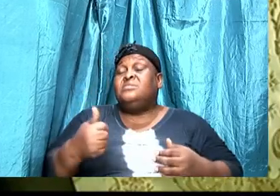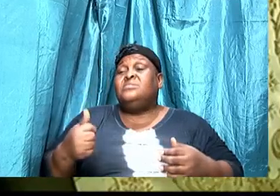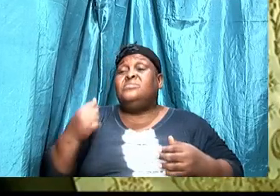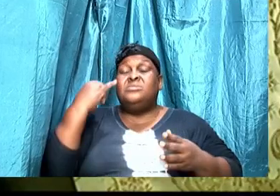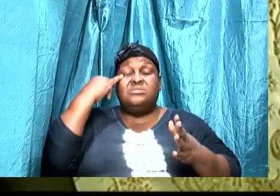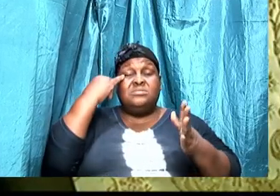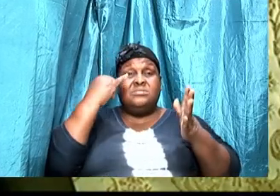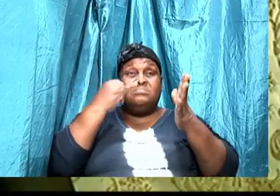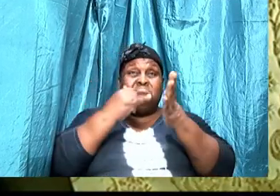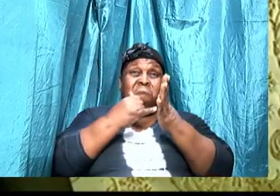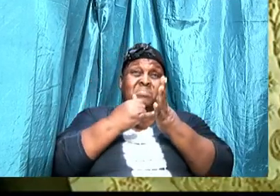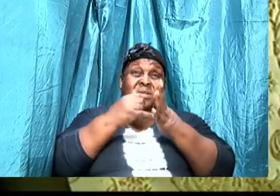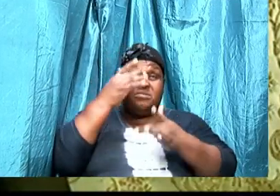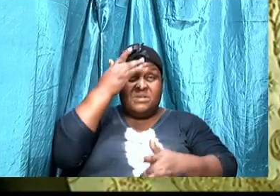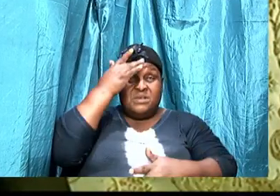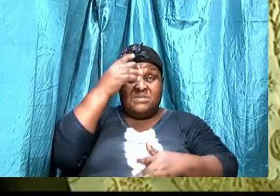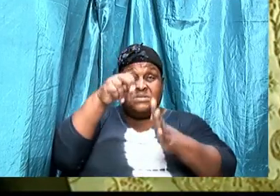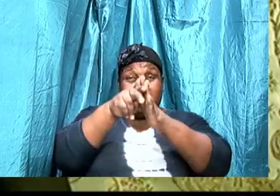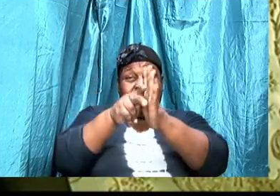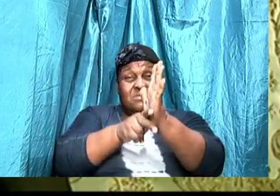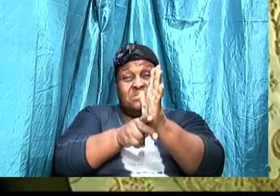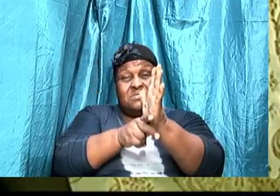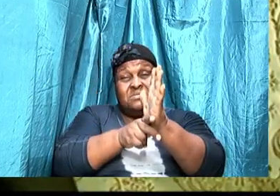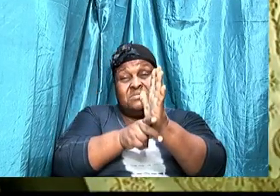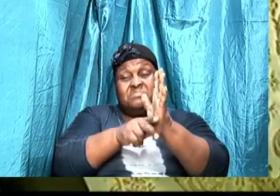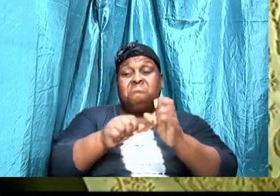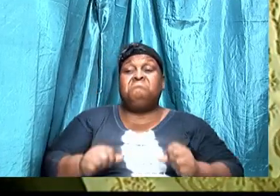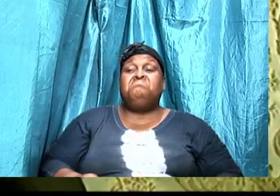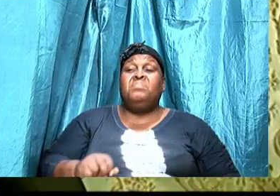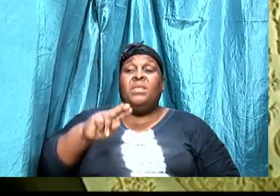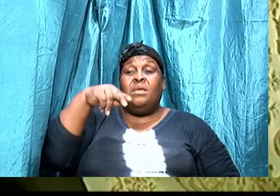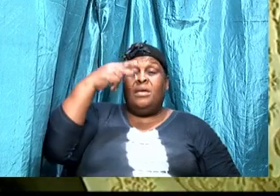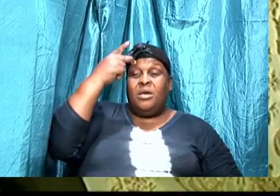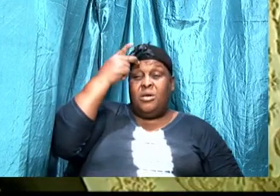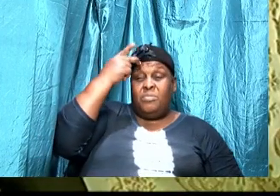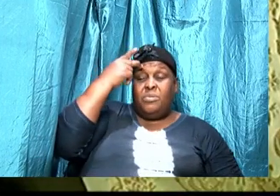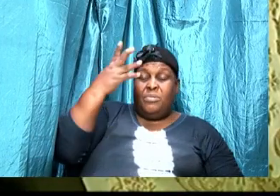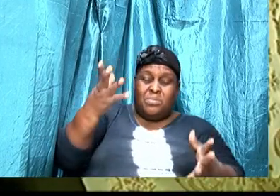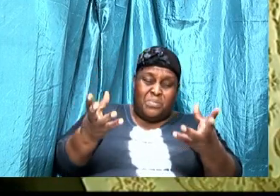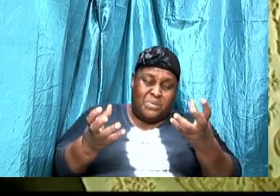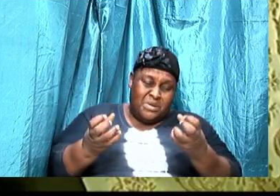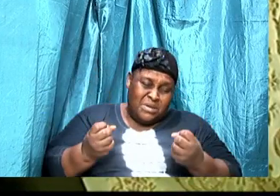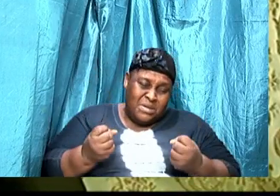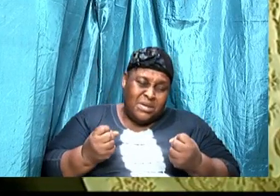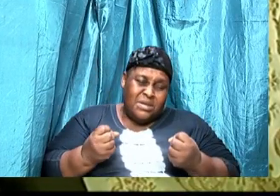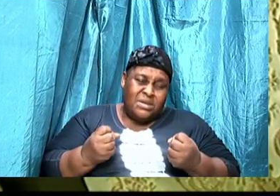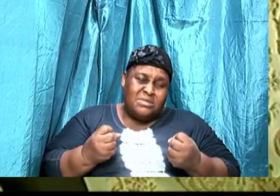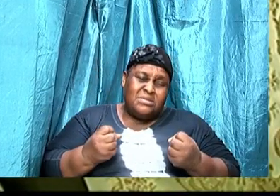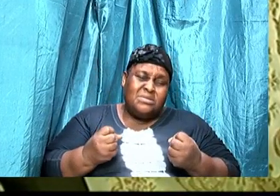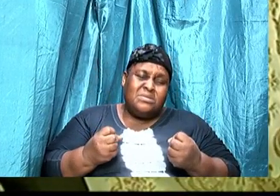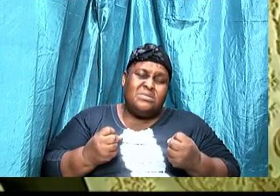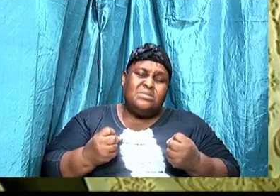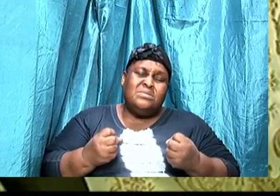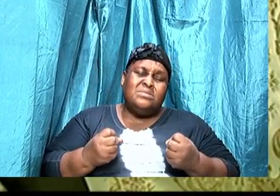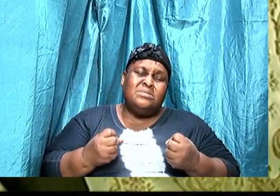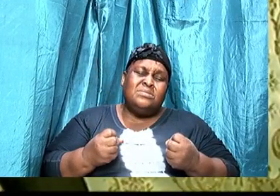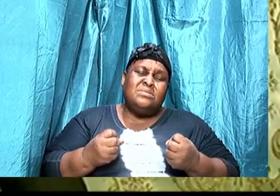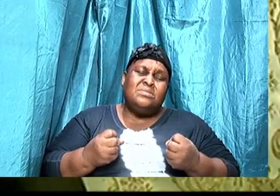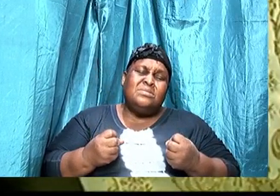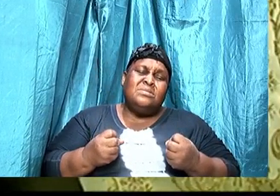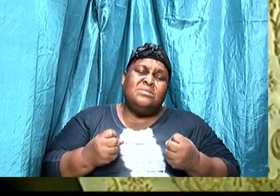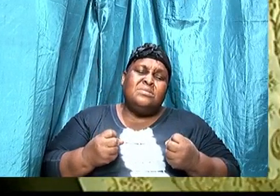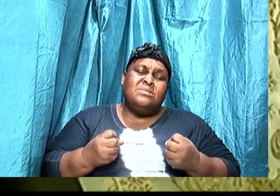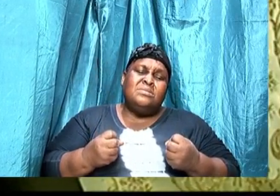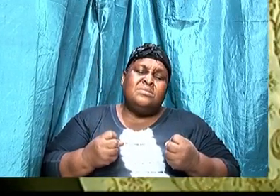as an infirmity. And Paul wanted to get rid of it.